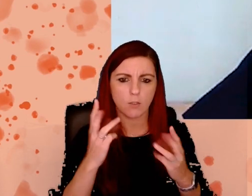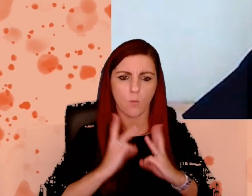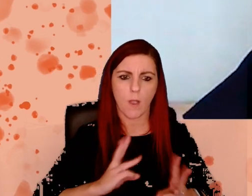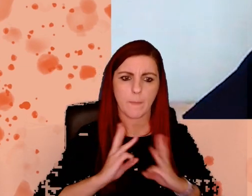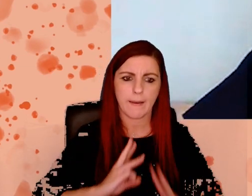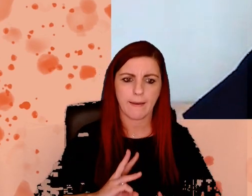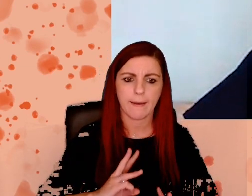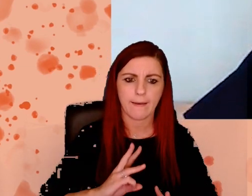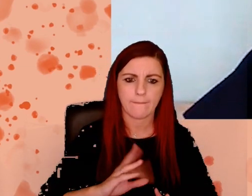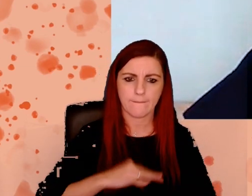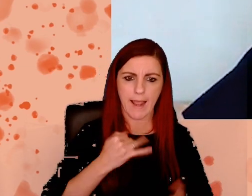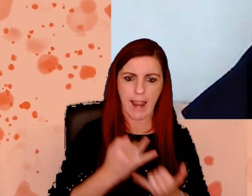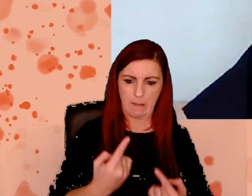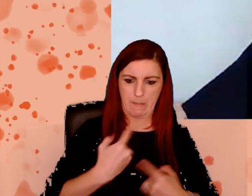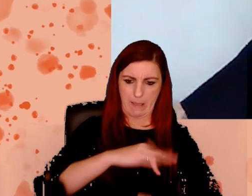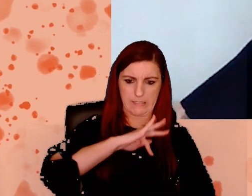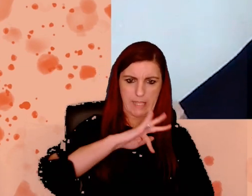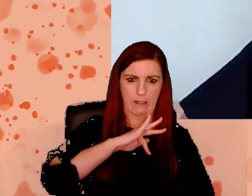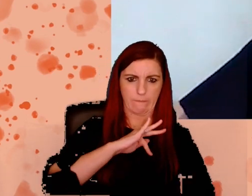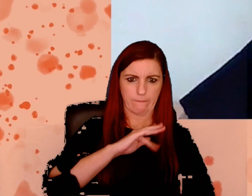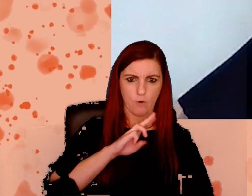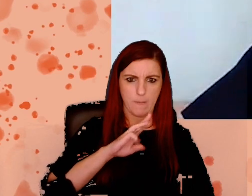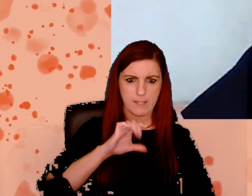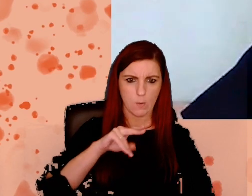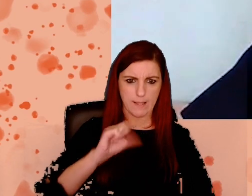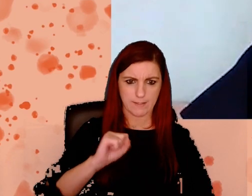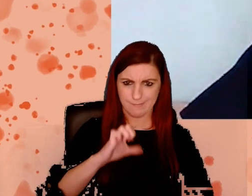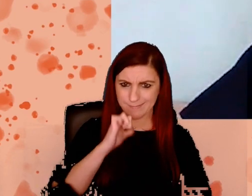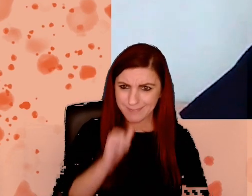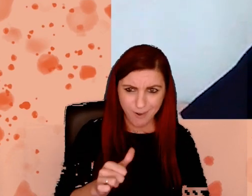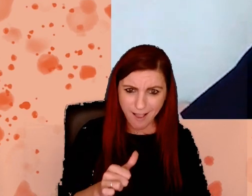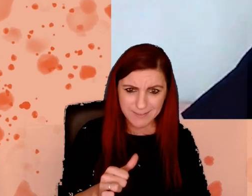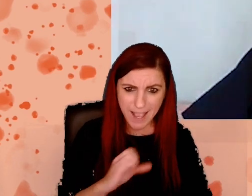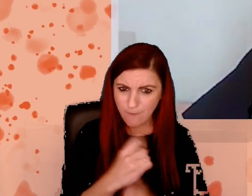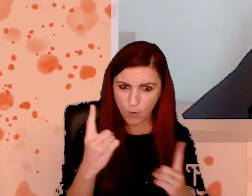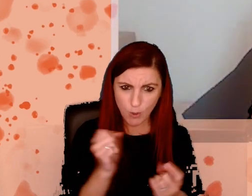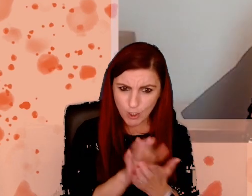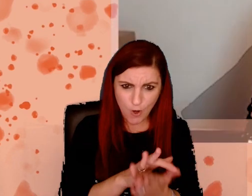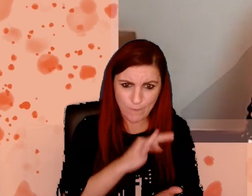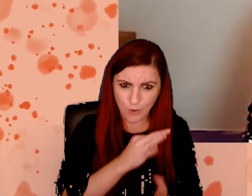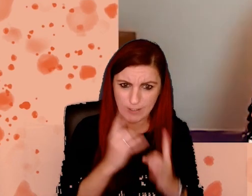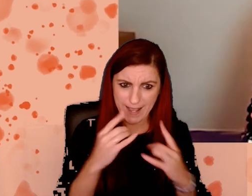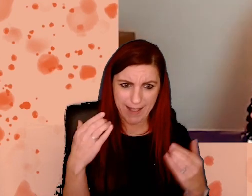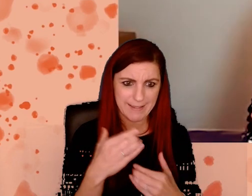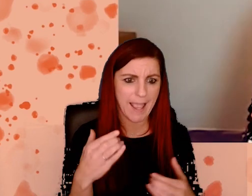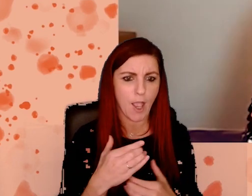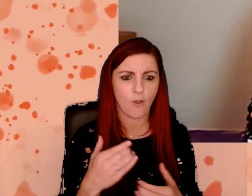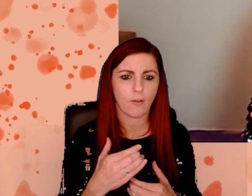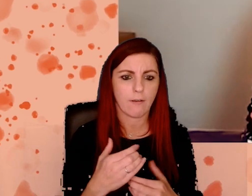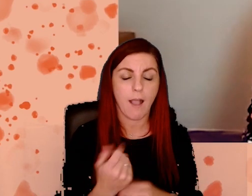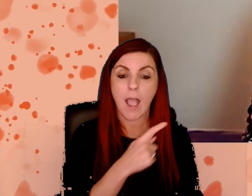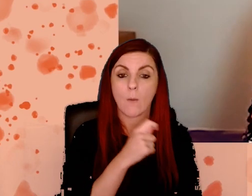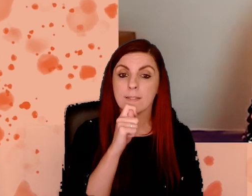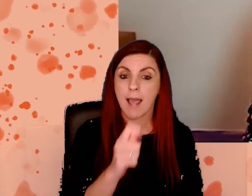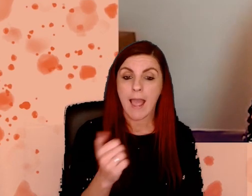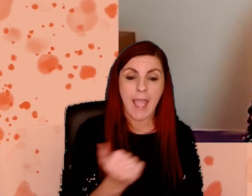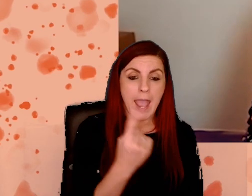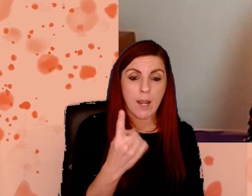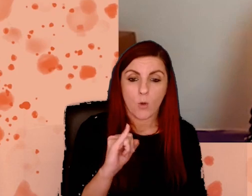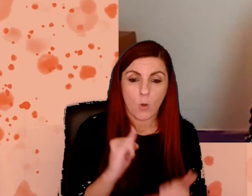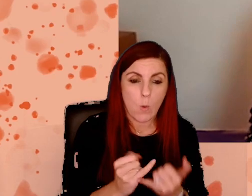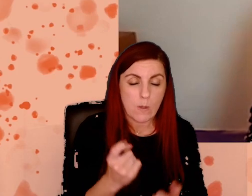feel, they're to blame for the disease, and you're not. Everyone deserves good health care. Well, I think the first thing I would say to anybody